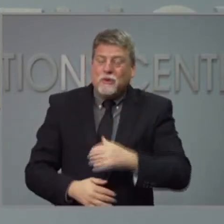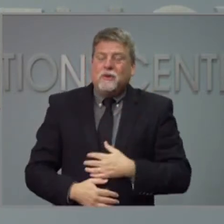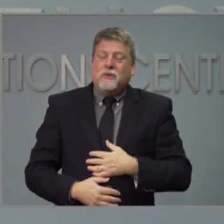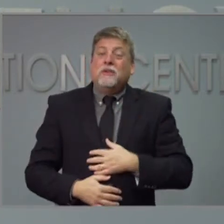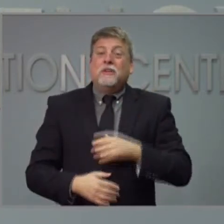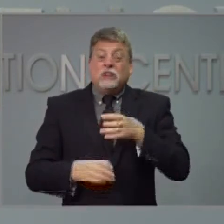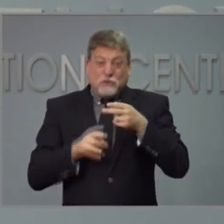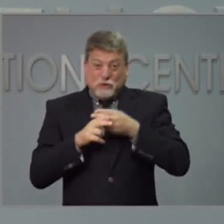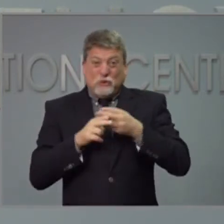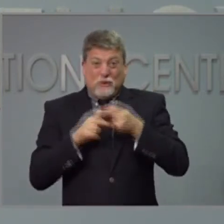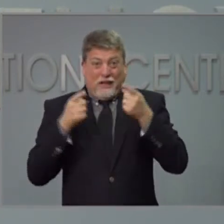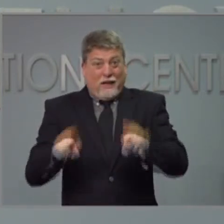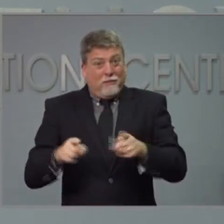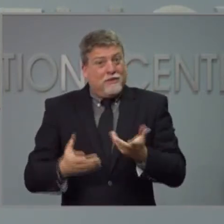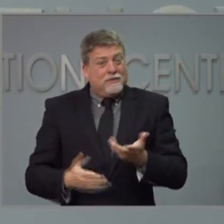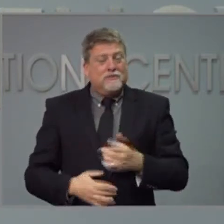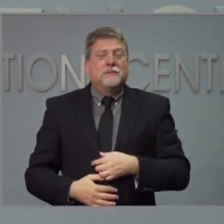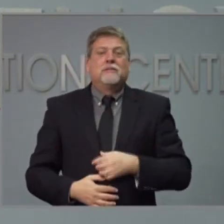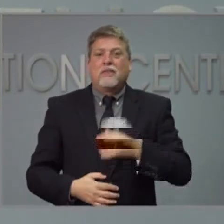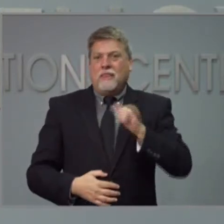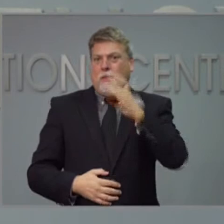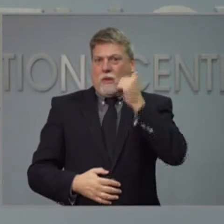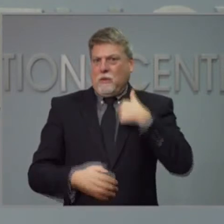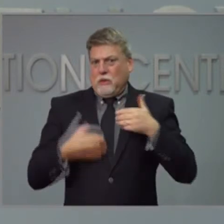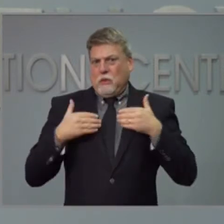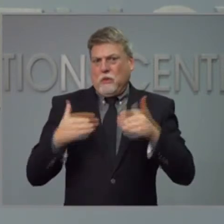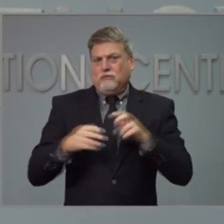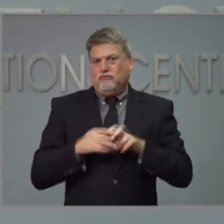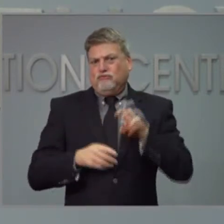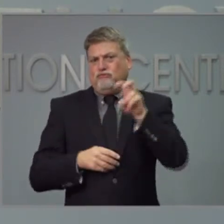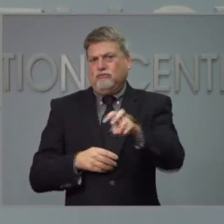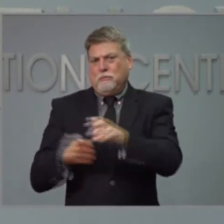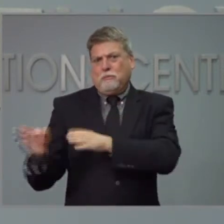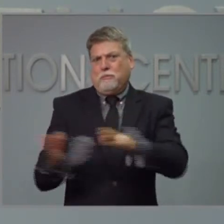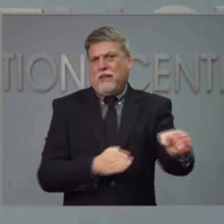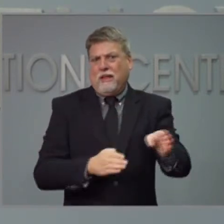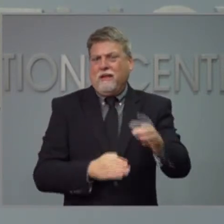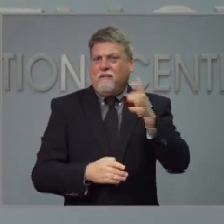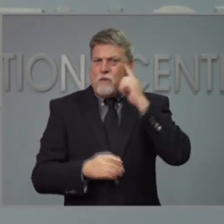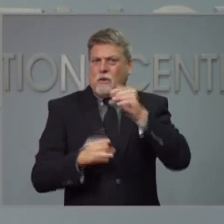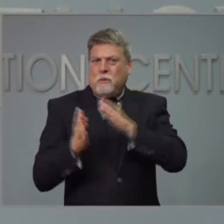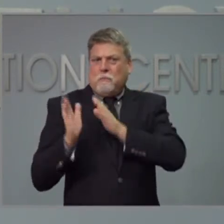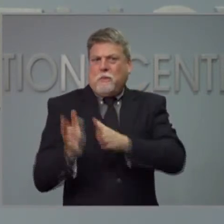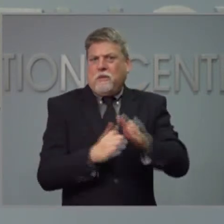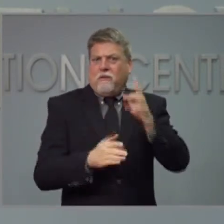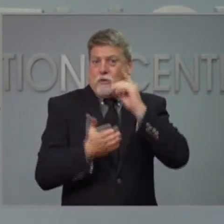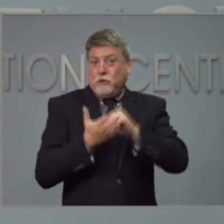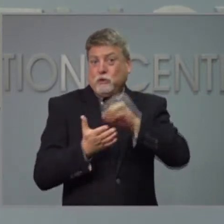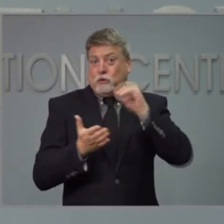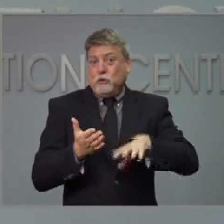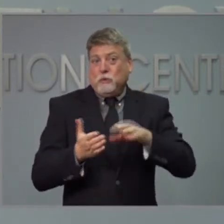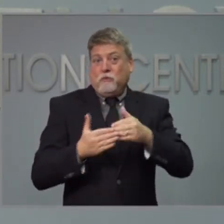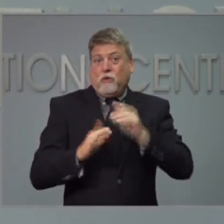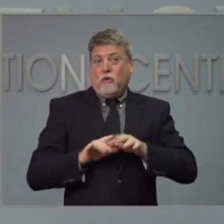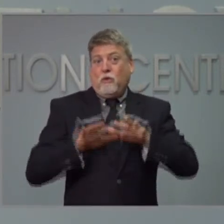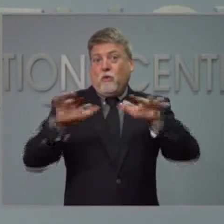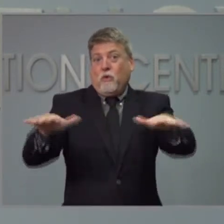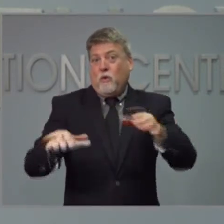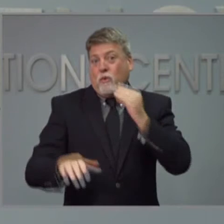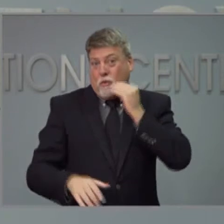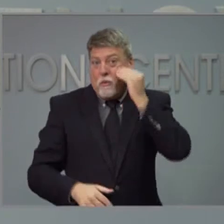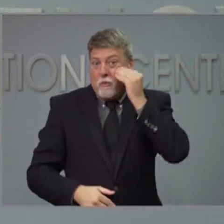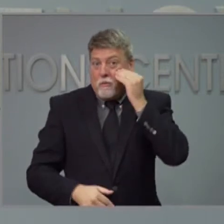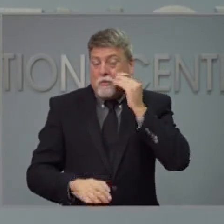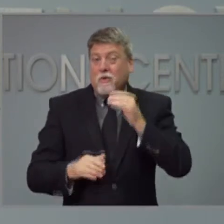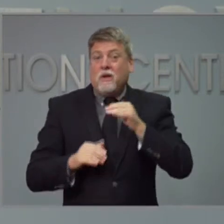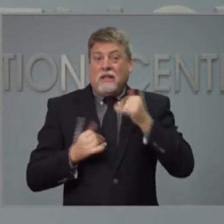providing tests to colleges and universities across the state so that students can get tested before they leave campus and